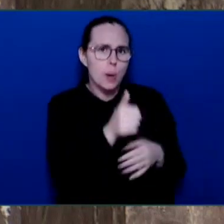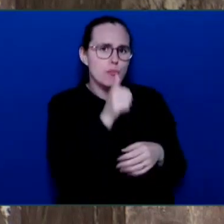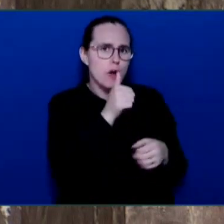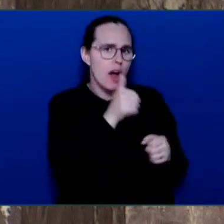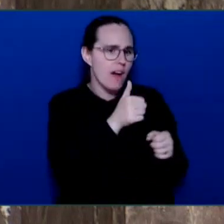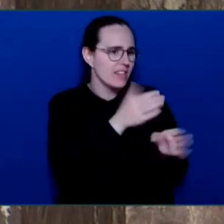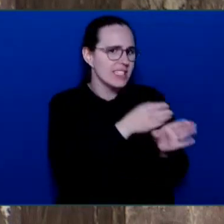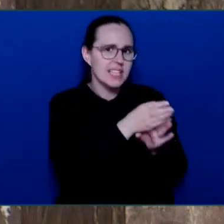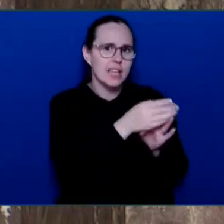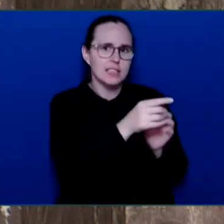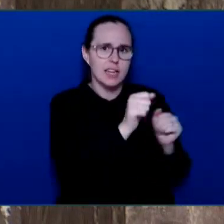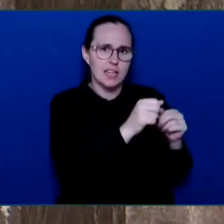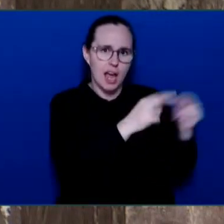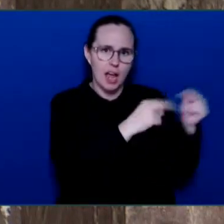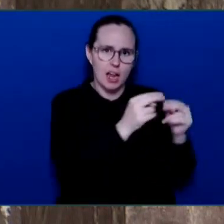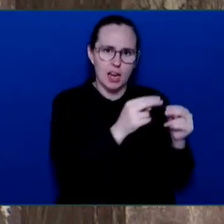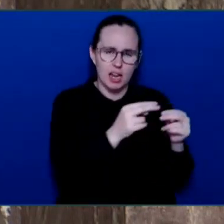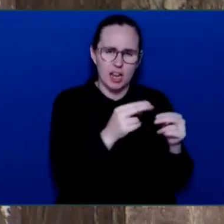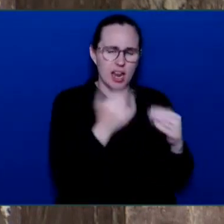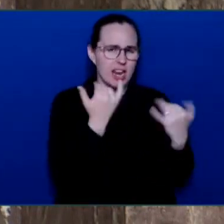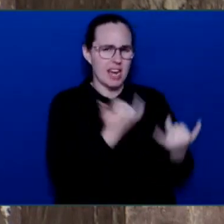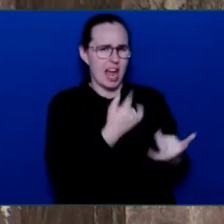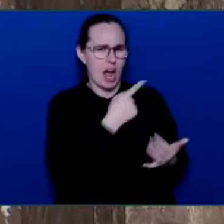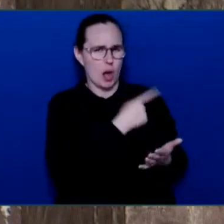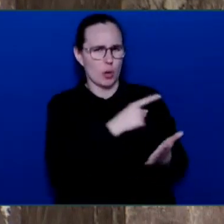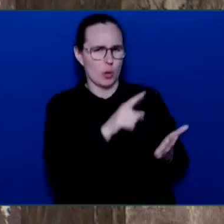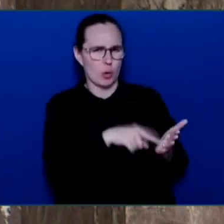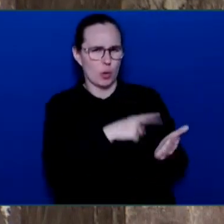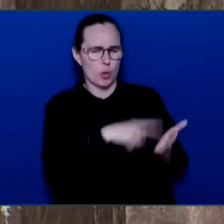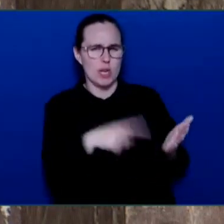sector and not. I don't know. Honourable Speaker,